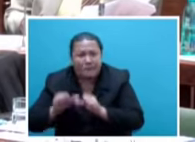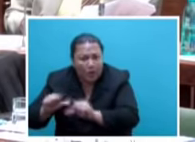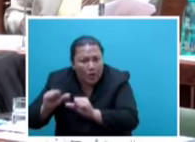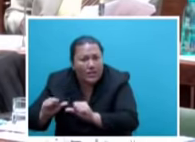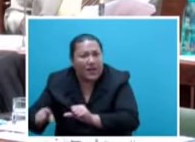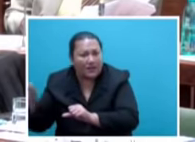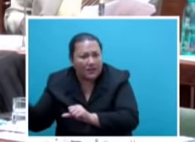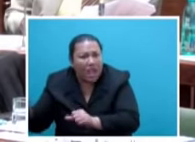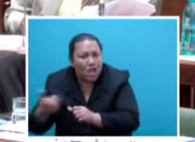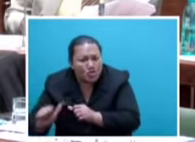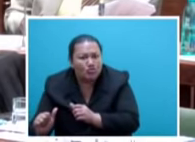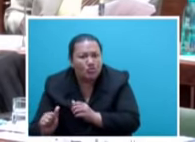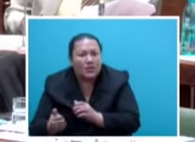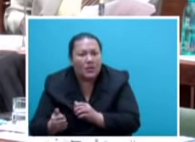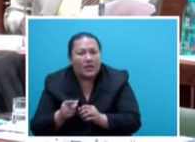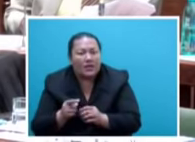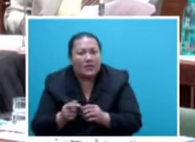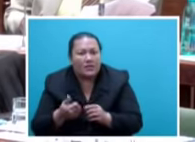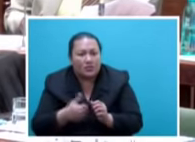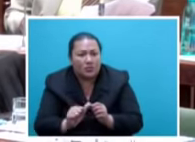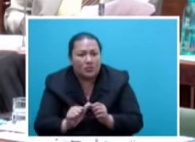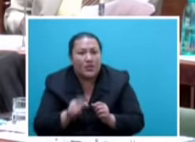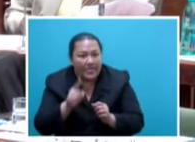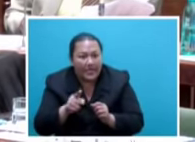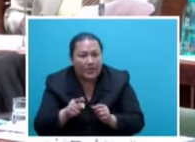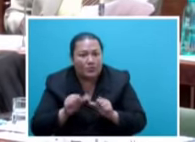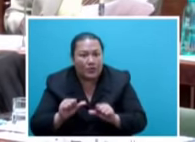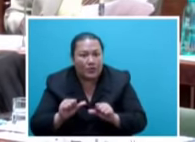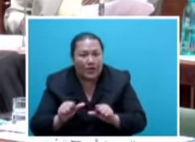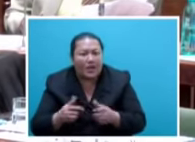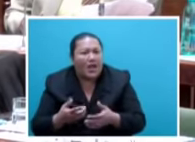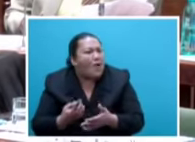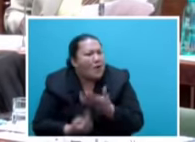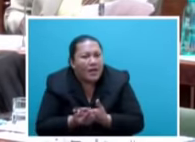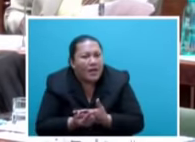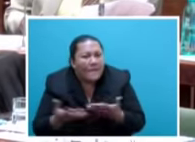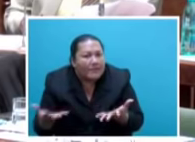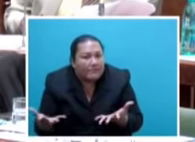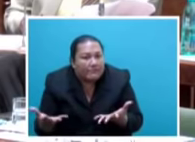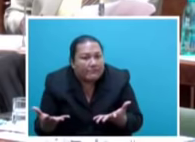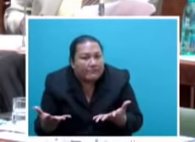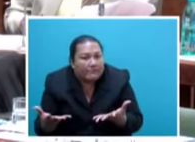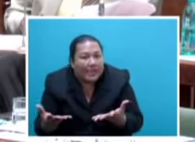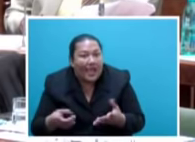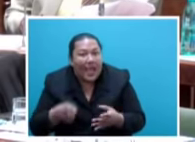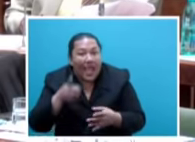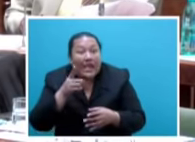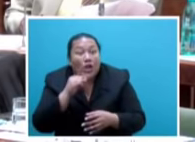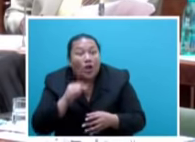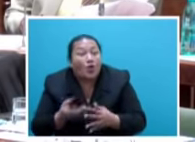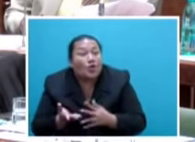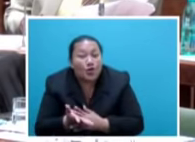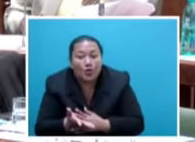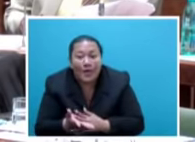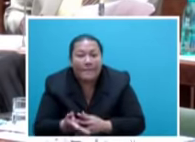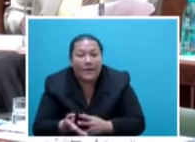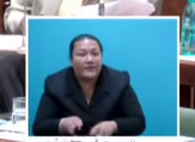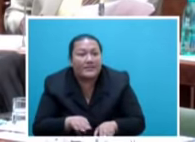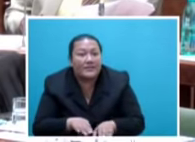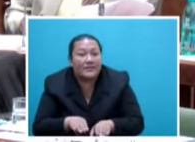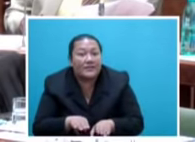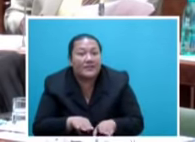dropping off drugs on isolated islands, showing up at ports of entries to go through the customs and immigration checks, then going straight back